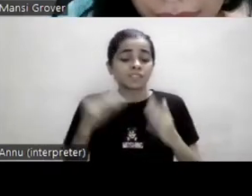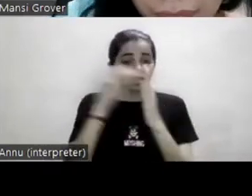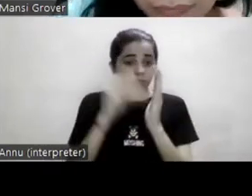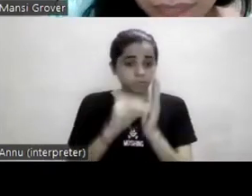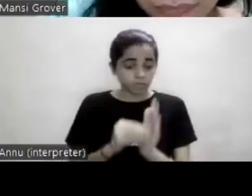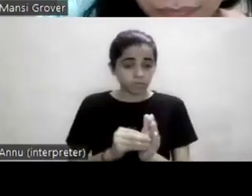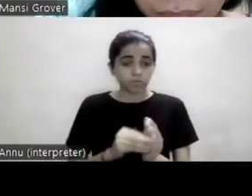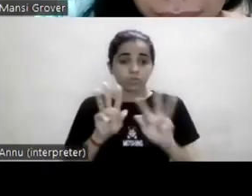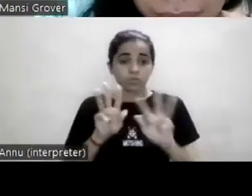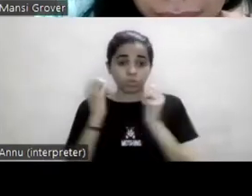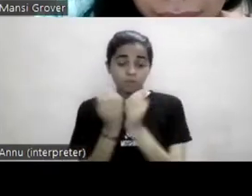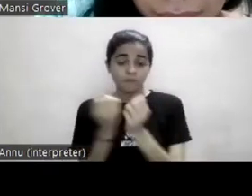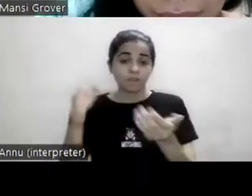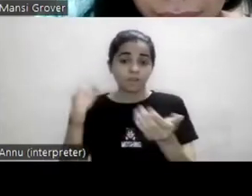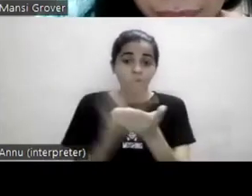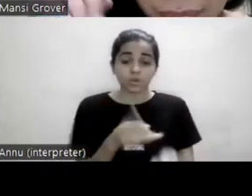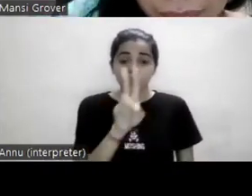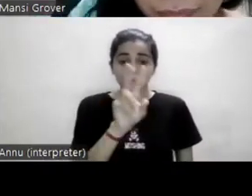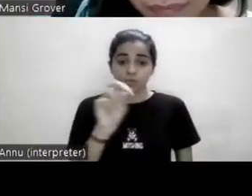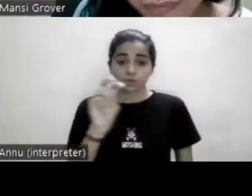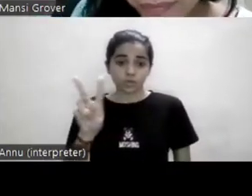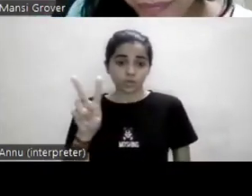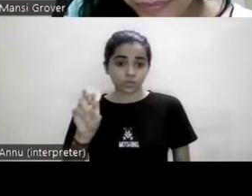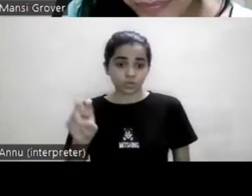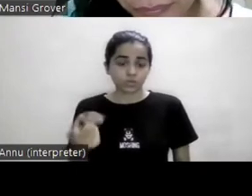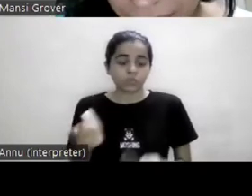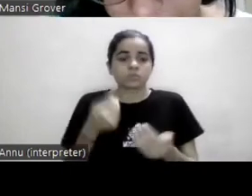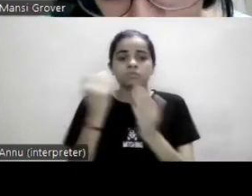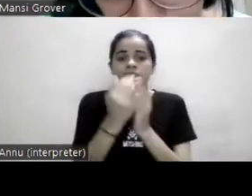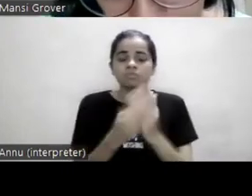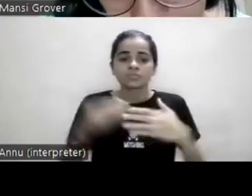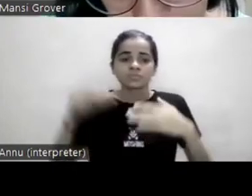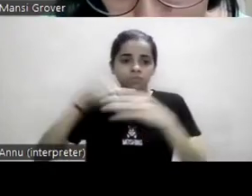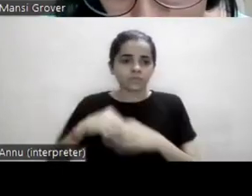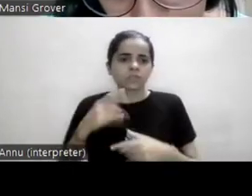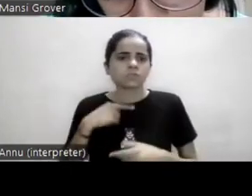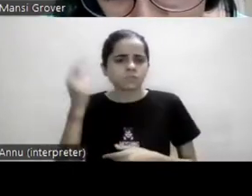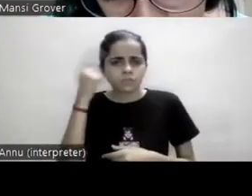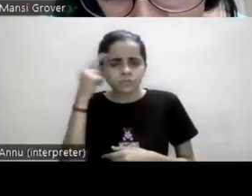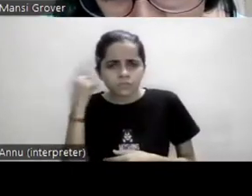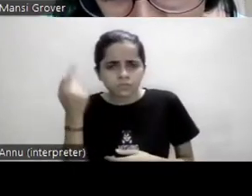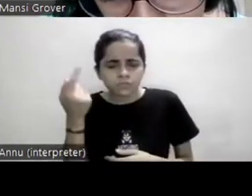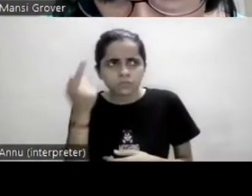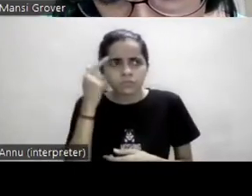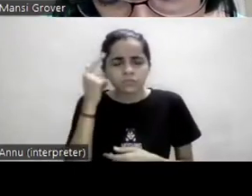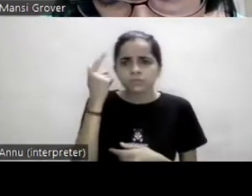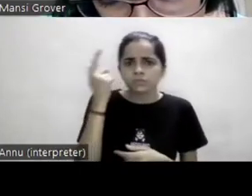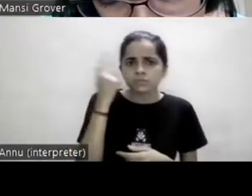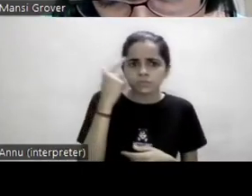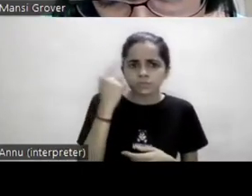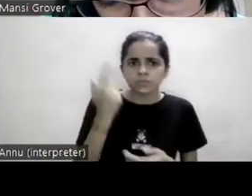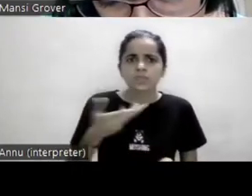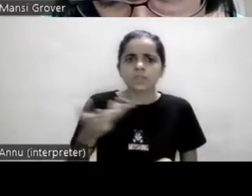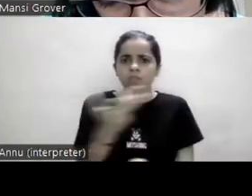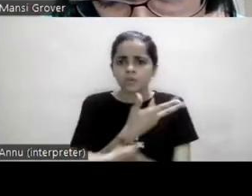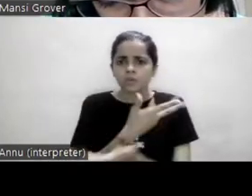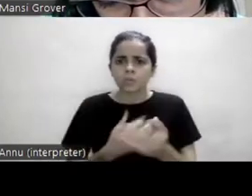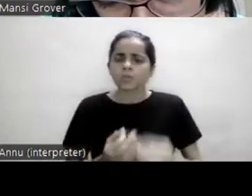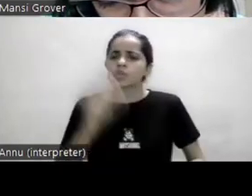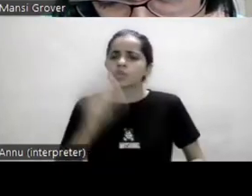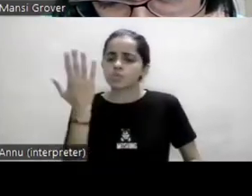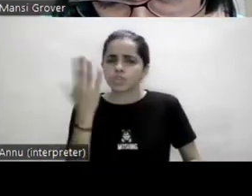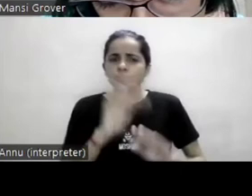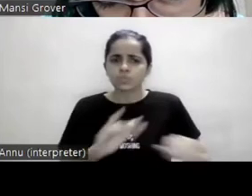whole Drishtikon 2.0. See, I guess that whenever we talk about any special child